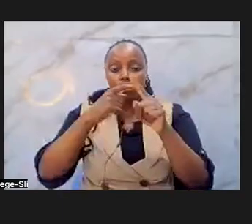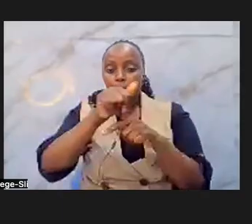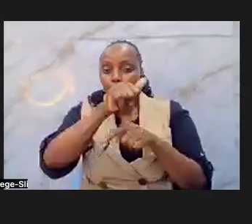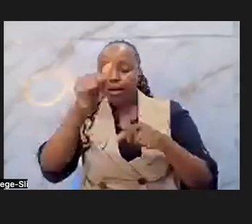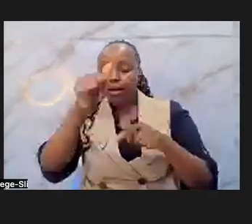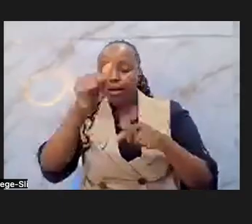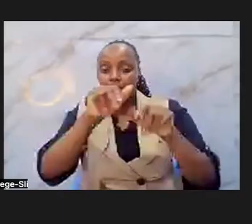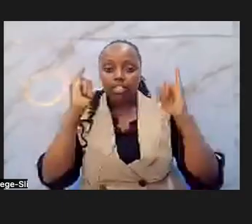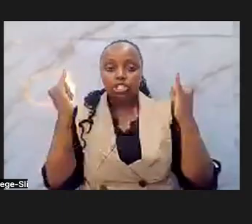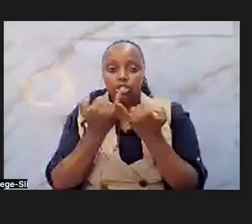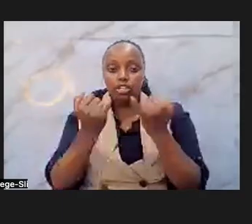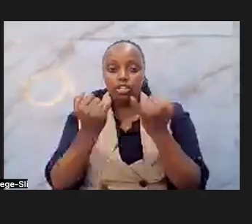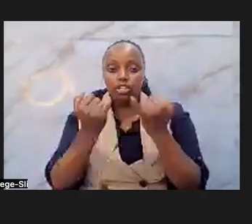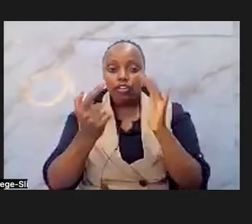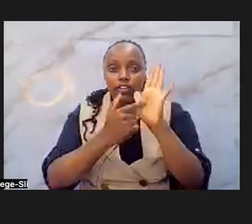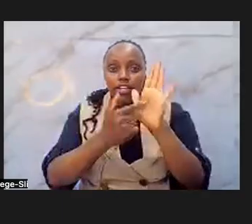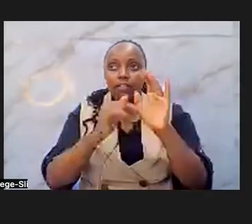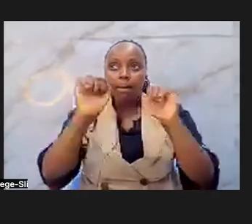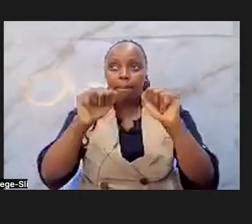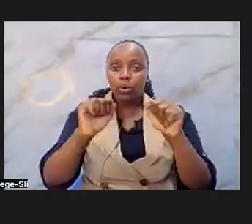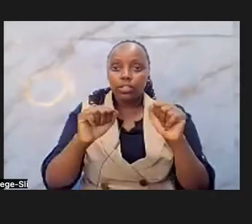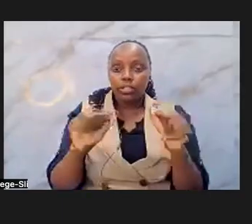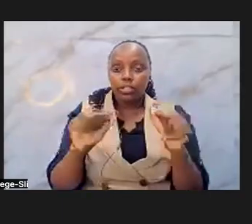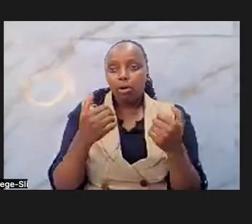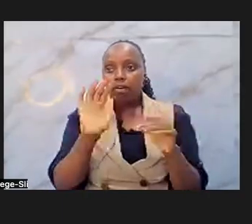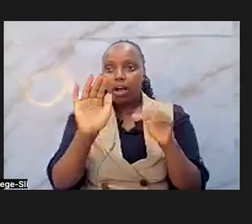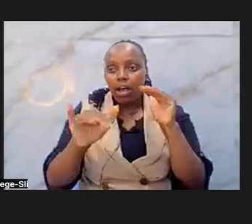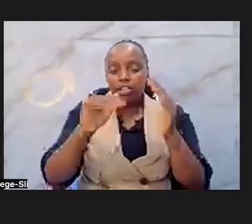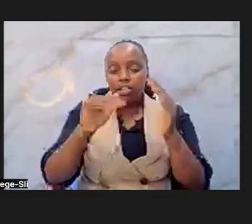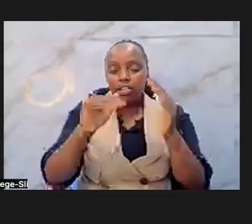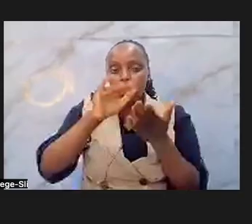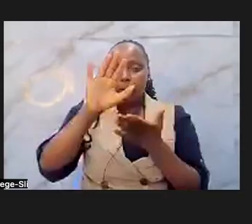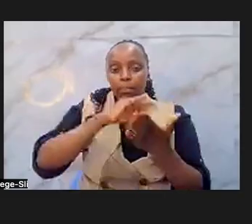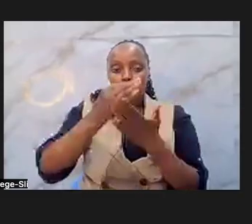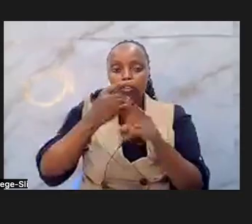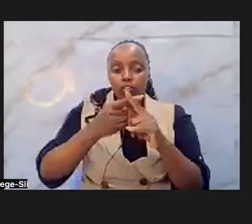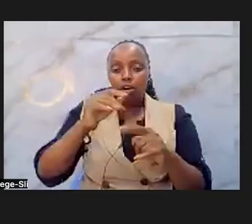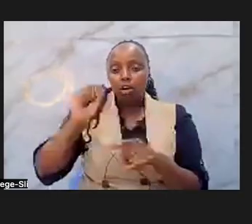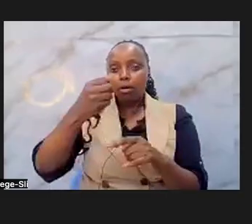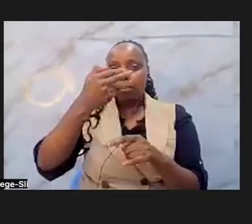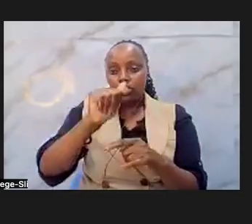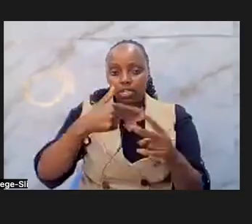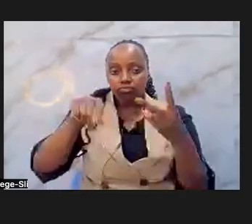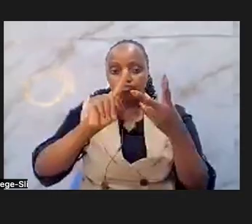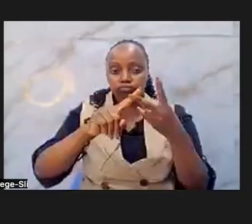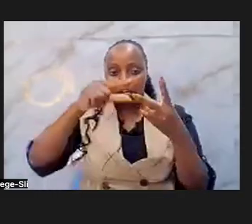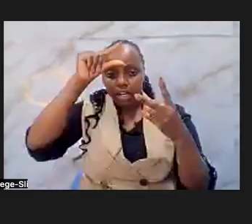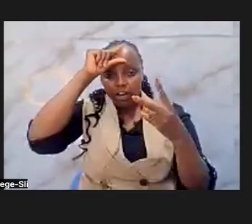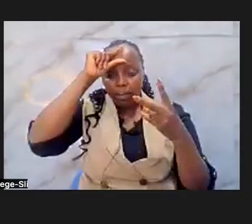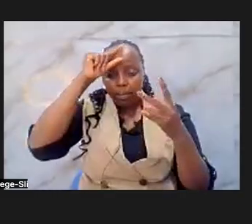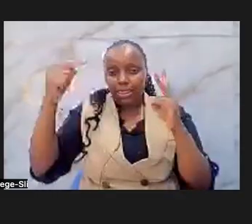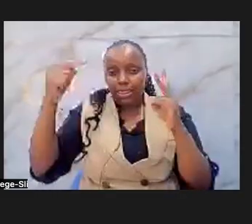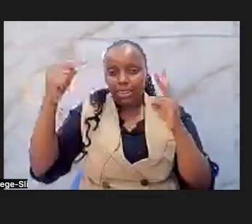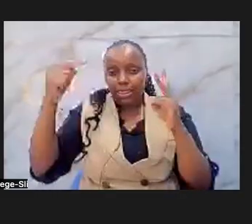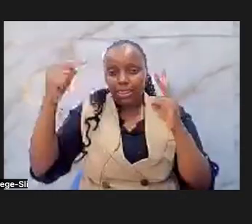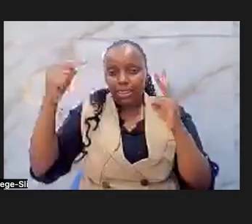able to claim more funds from the Social Health Authority, from the government. And this has enabled the facility to run better,